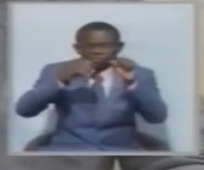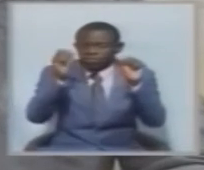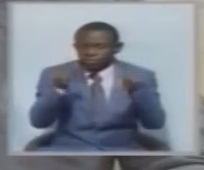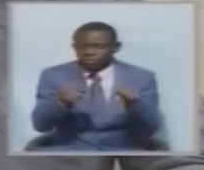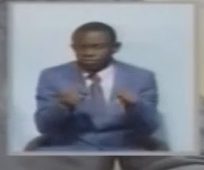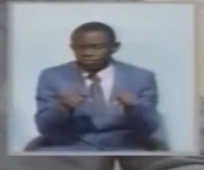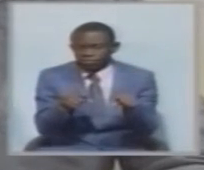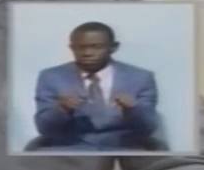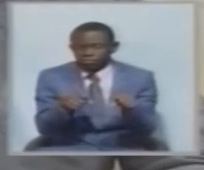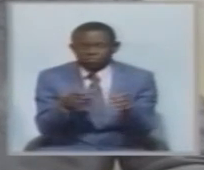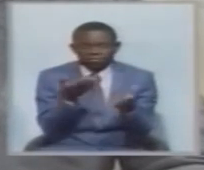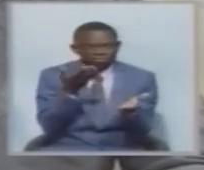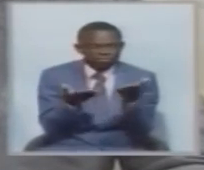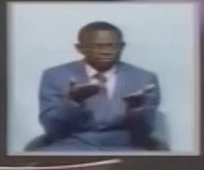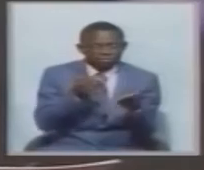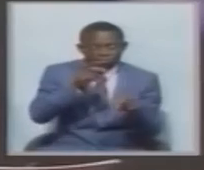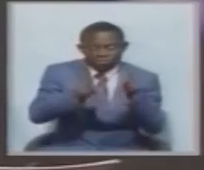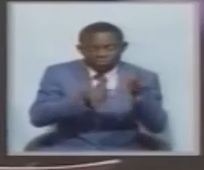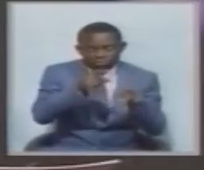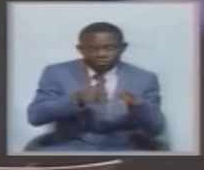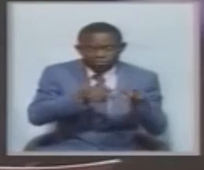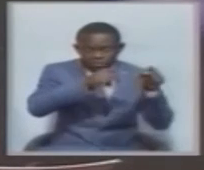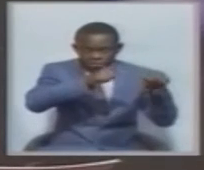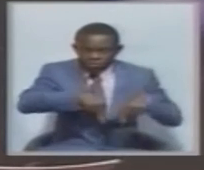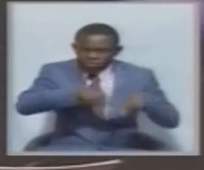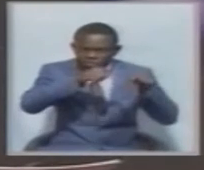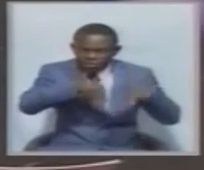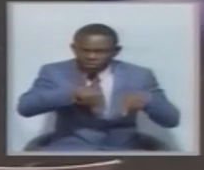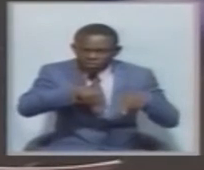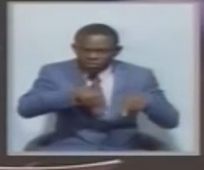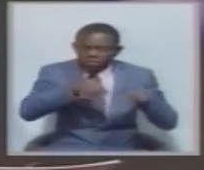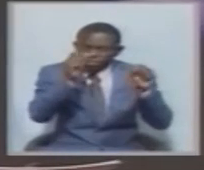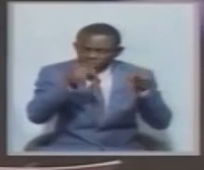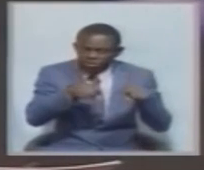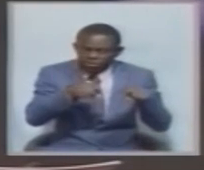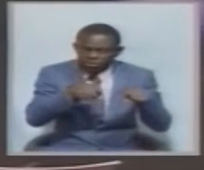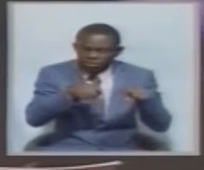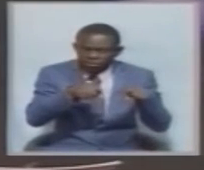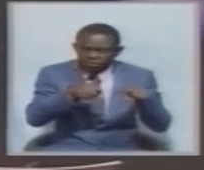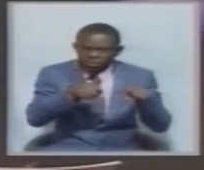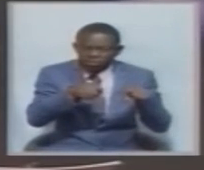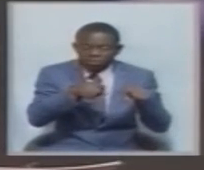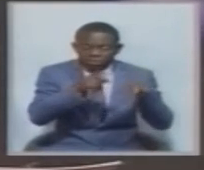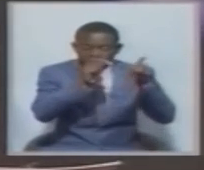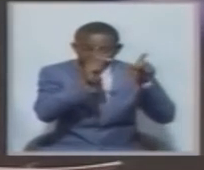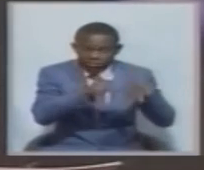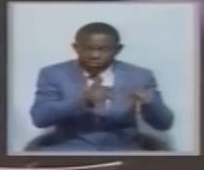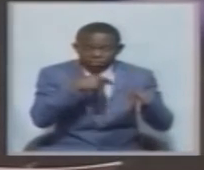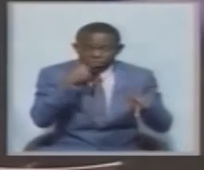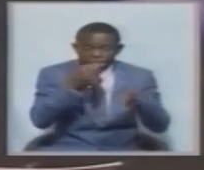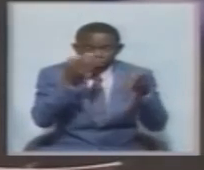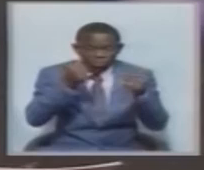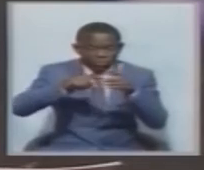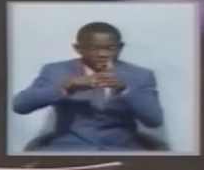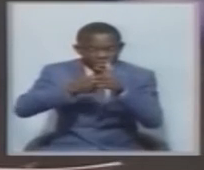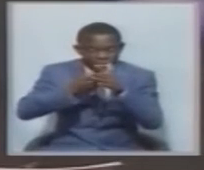can have people coming in here, and the gestation period for, coming up with solar-powered energy is